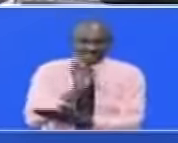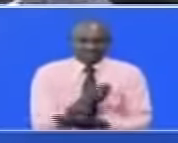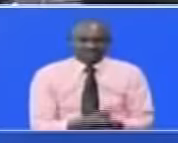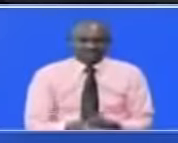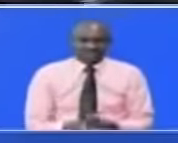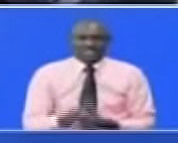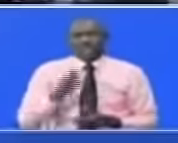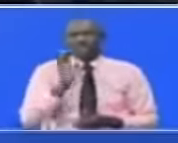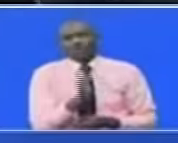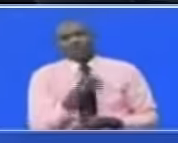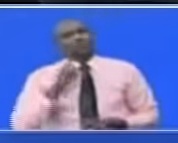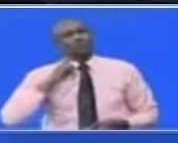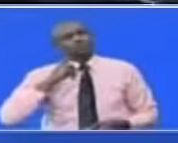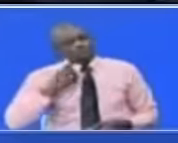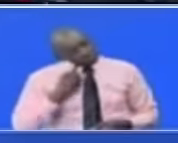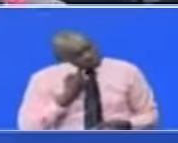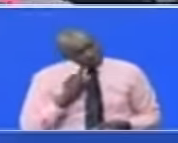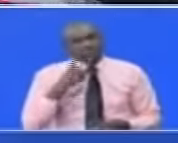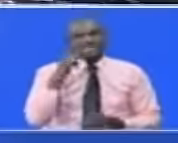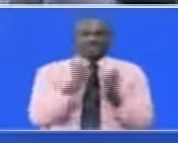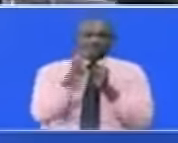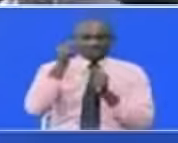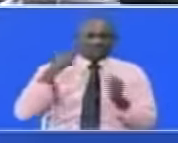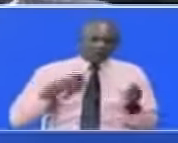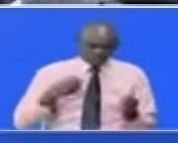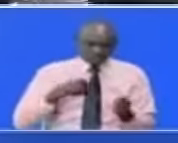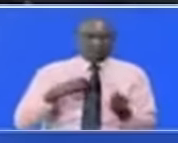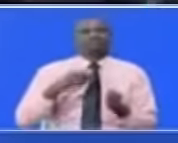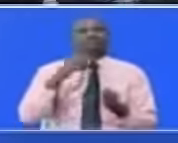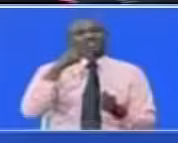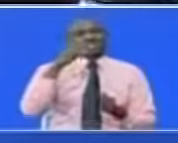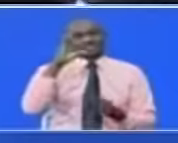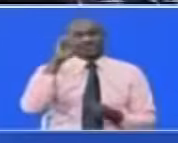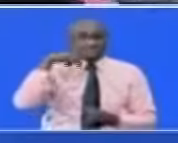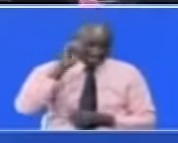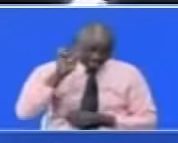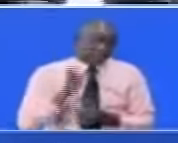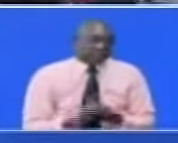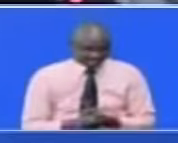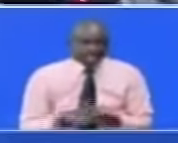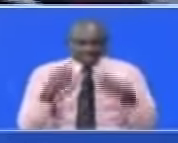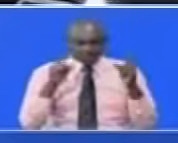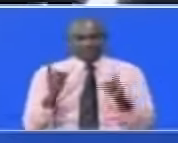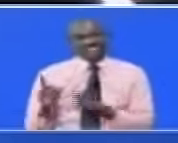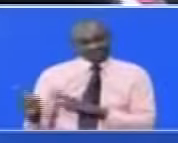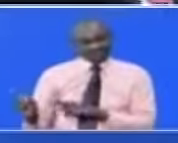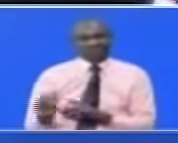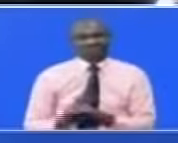A soothing melody ahead of release of the 2015 Kenya Certificate of Primary Education Examination Results, KCPE.